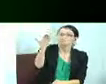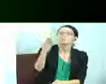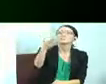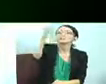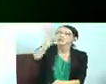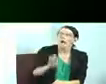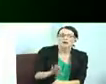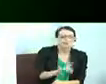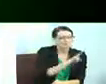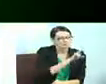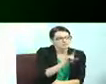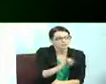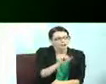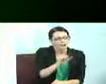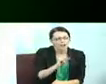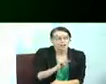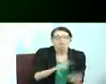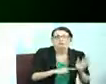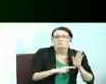through all generations.